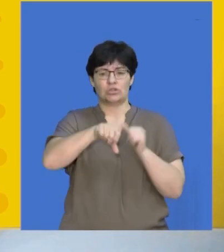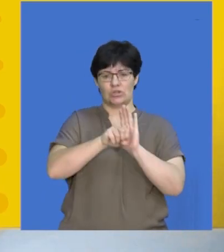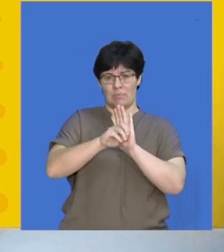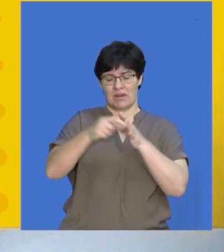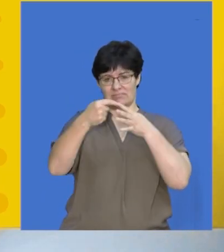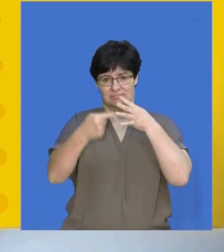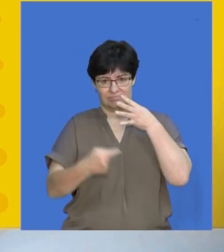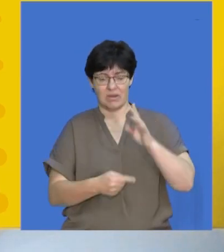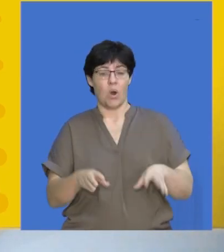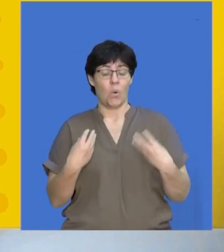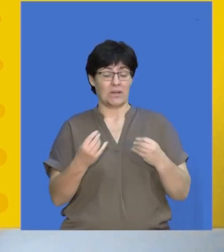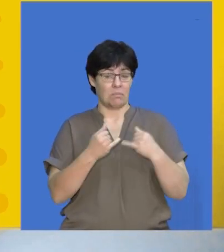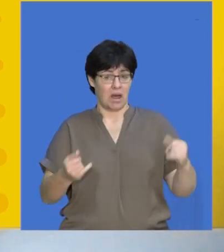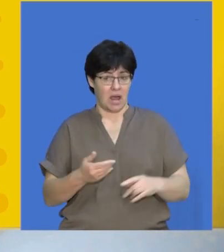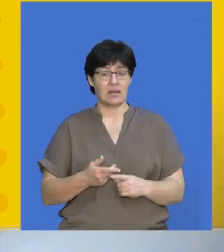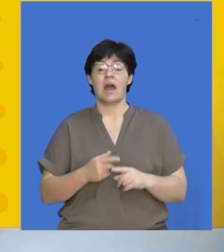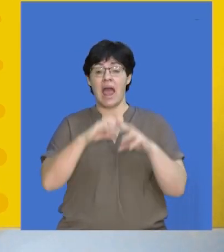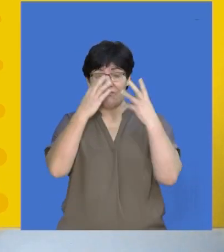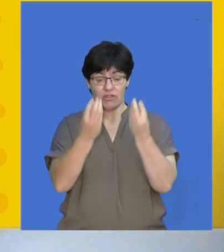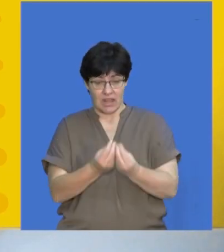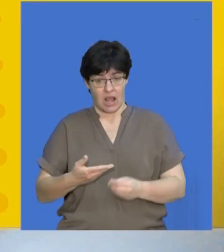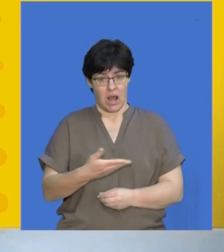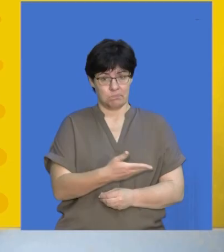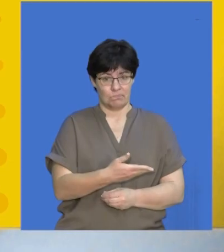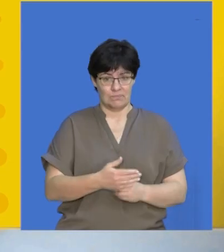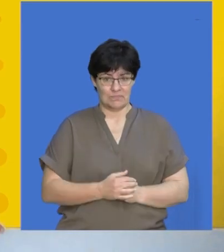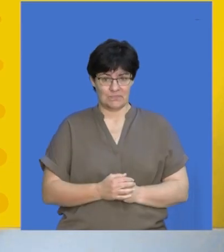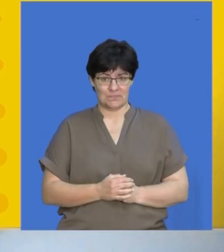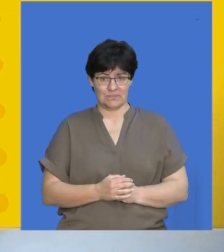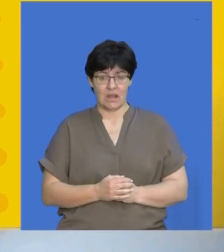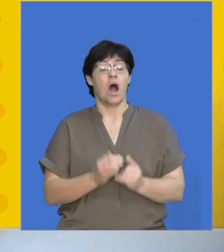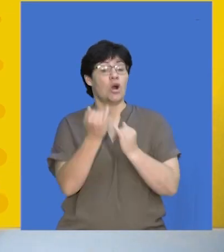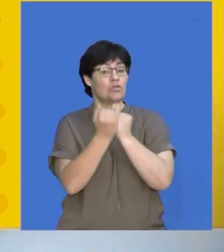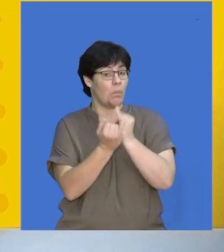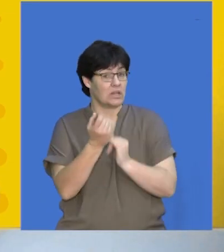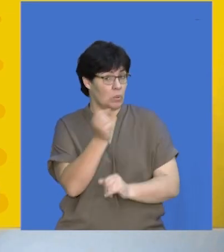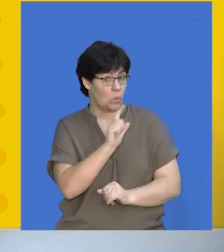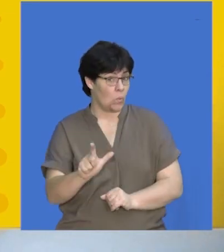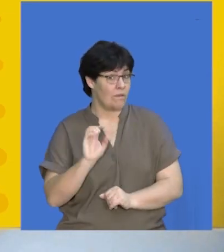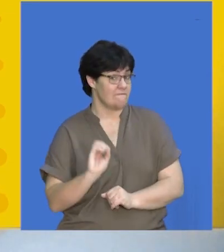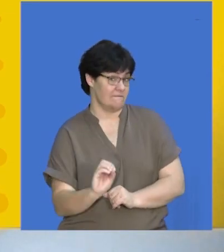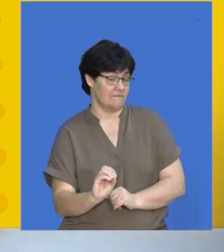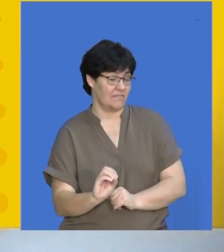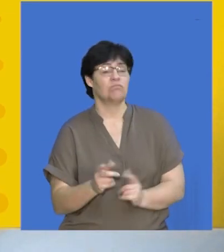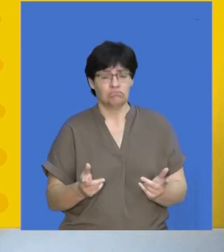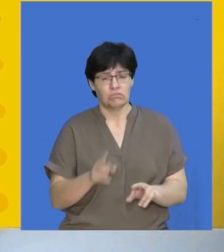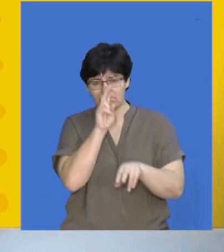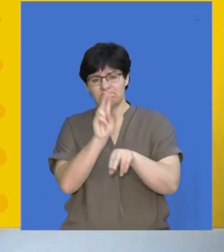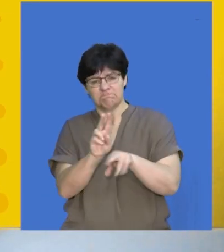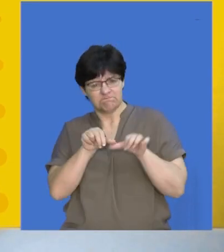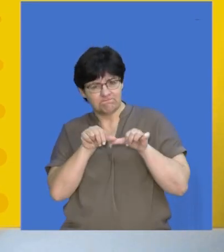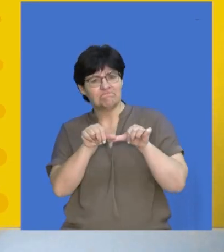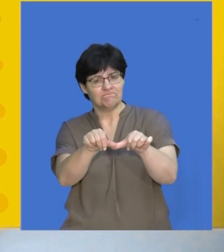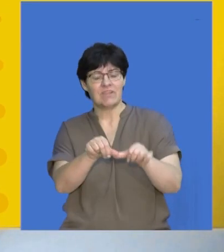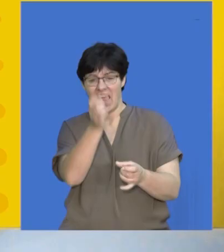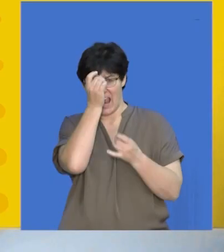on our WhatsApp line. All of the details are on the screen. We've got a cool competition going on for you guys, so please stay tuned to get all of